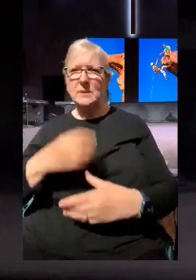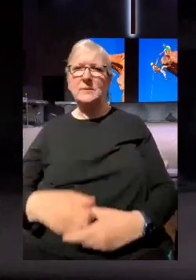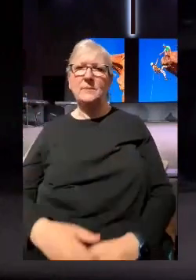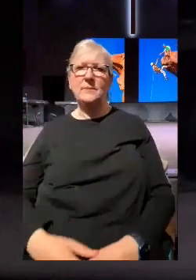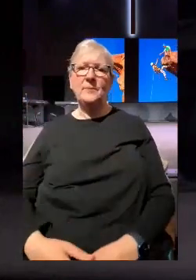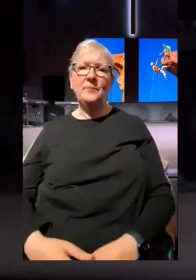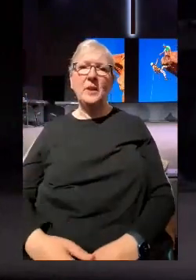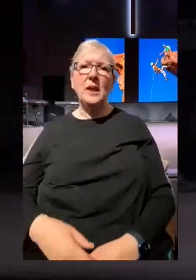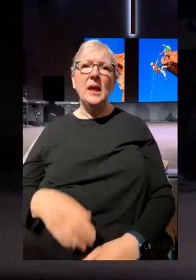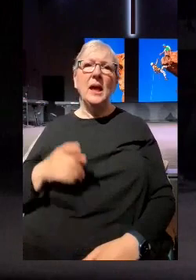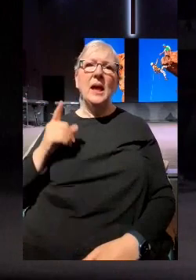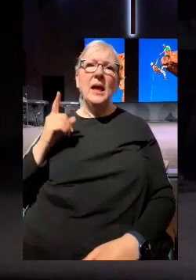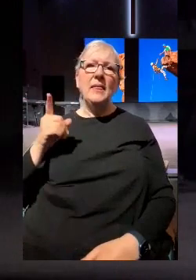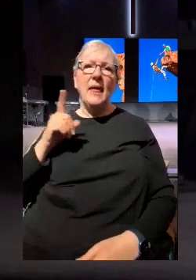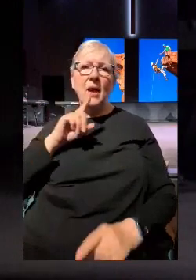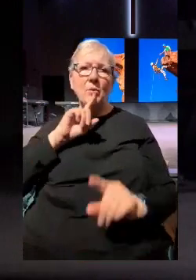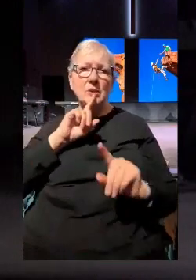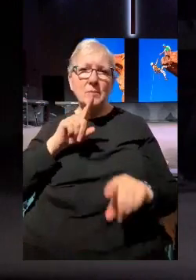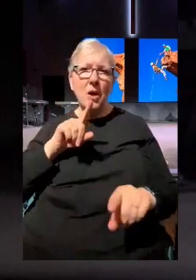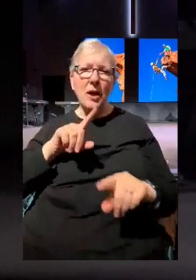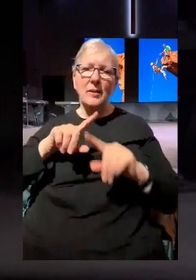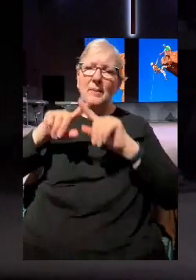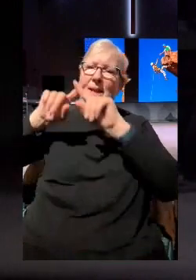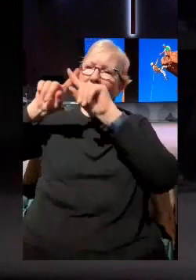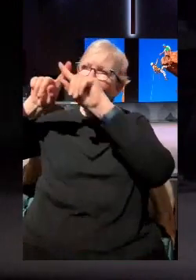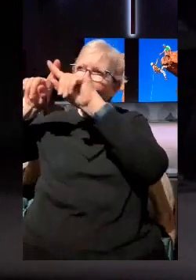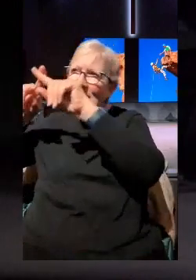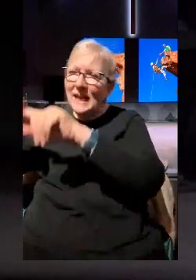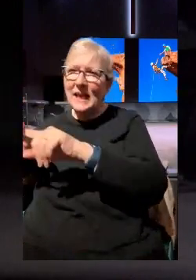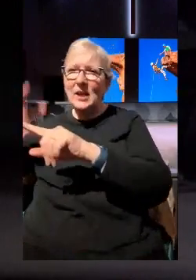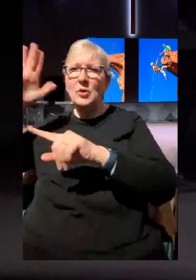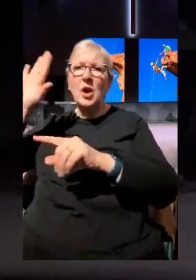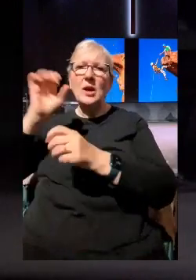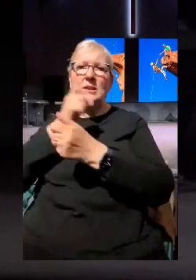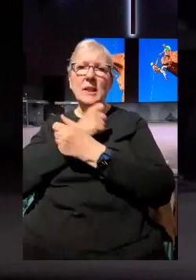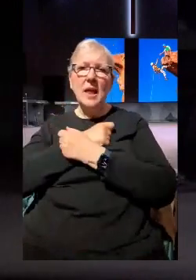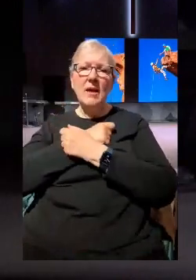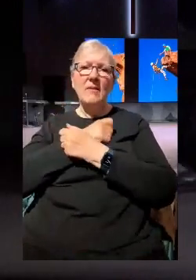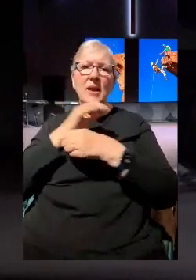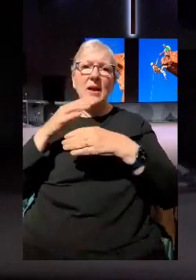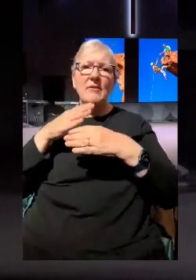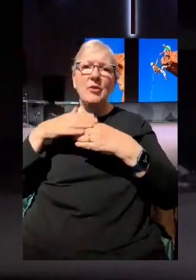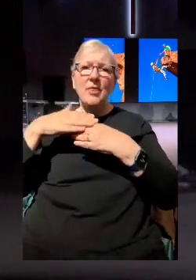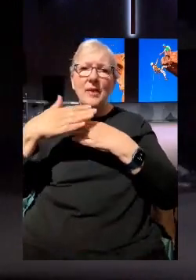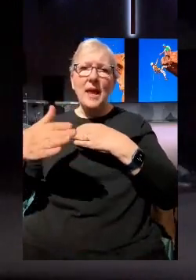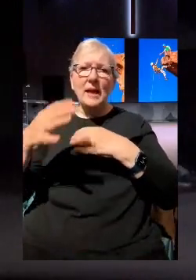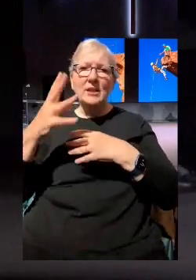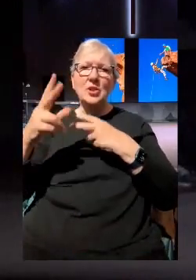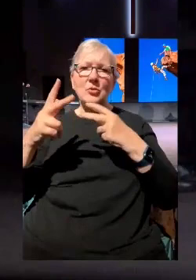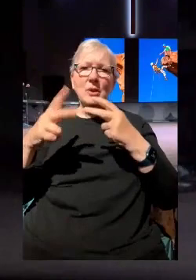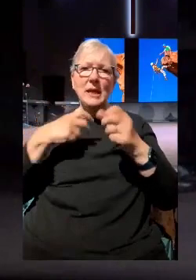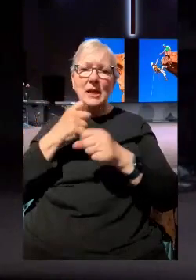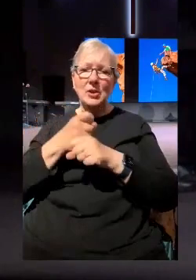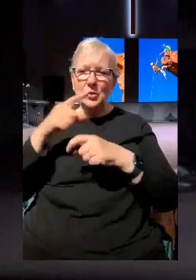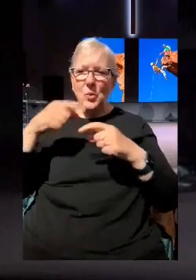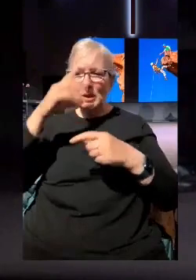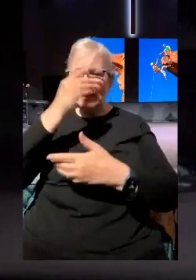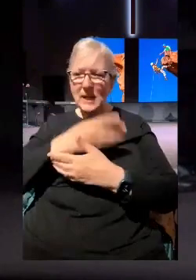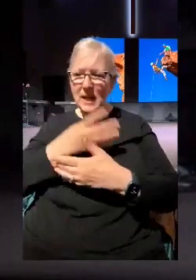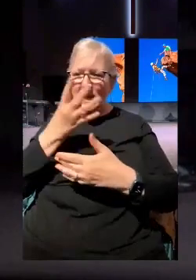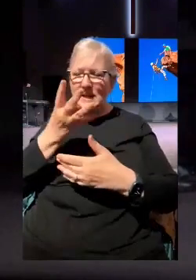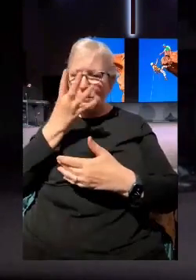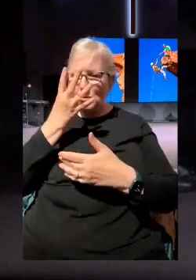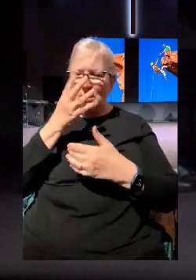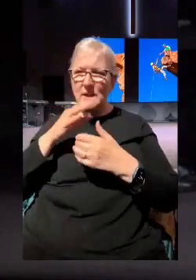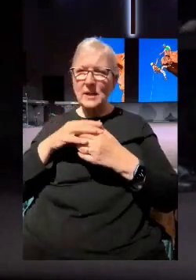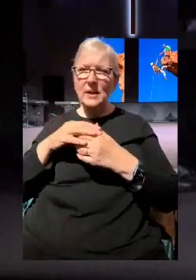they responded by leaning into God's love. They spent the next 3 years of his imprisonment pouring God's